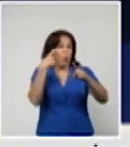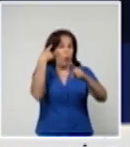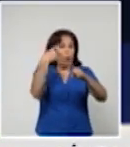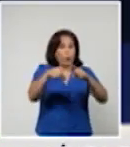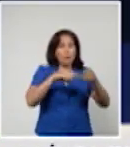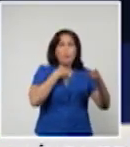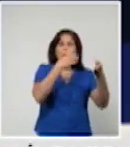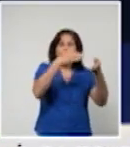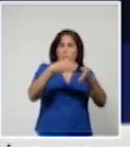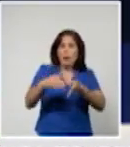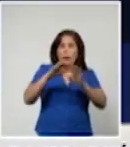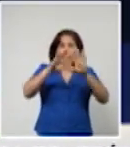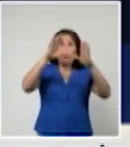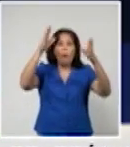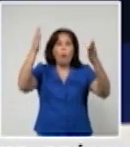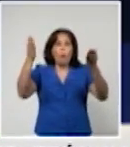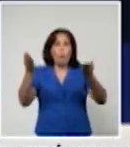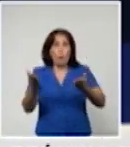regional rate of